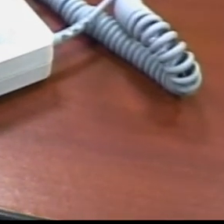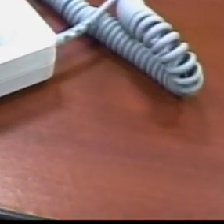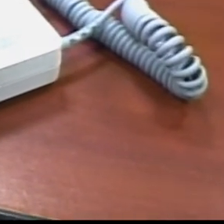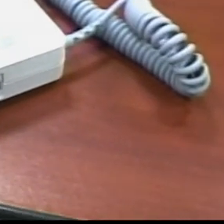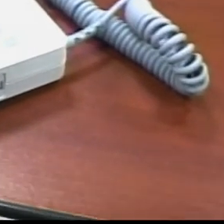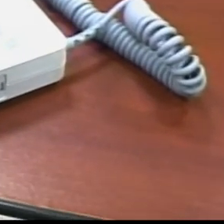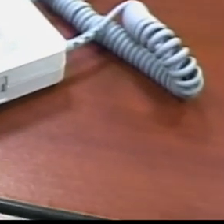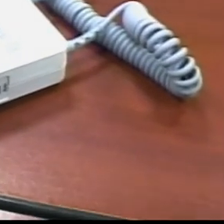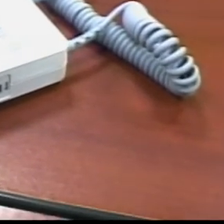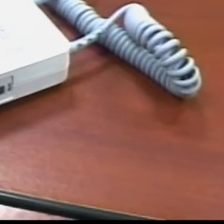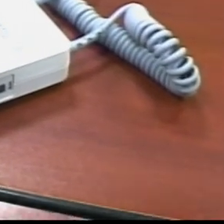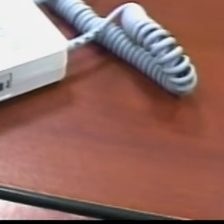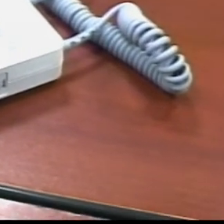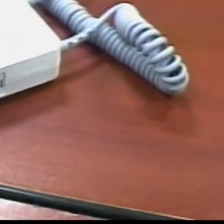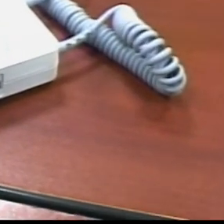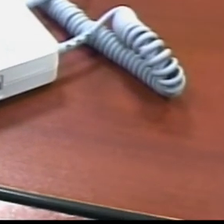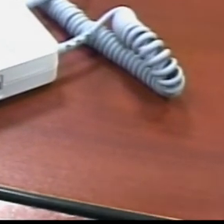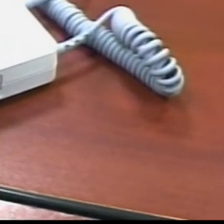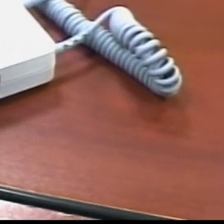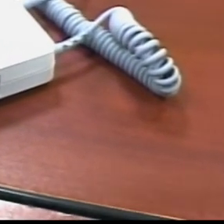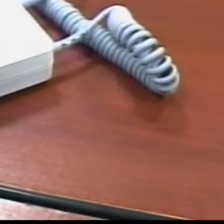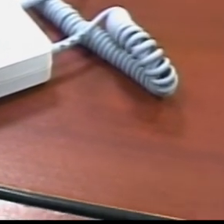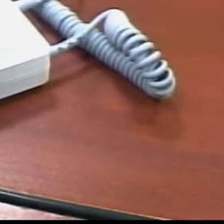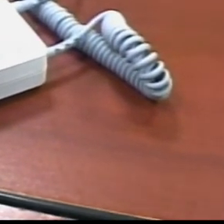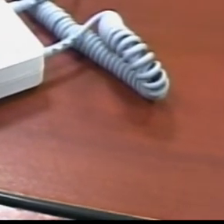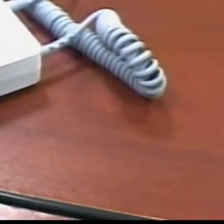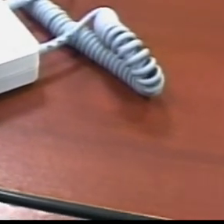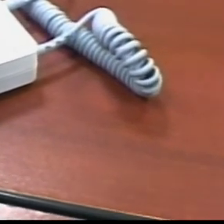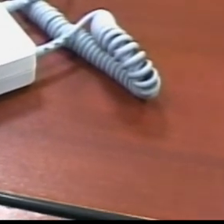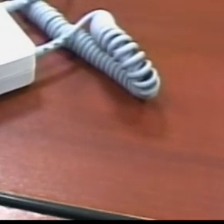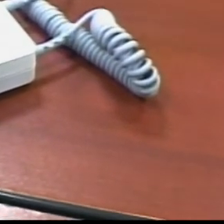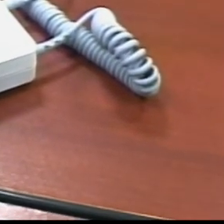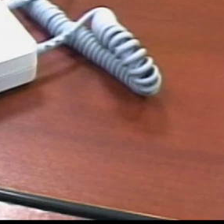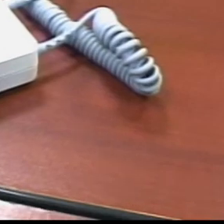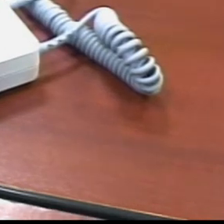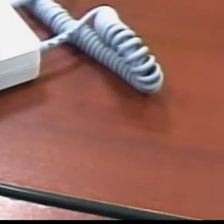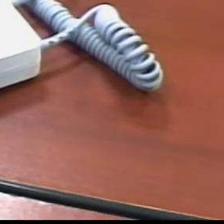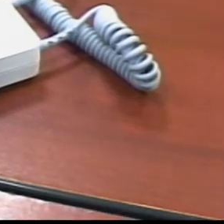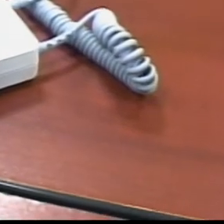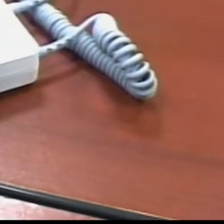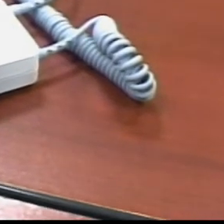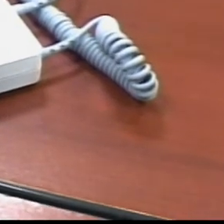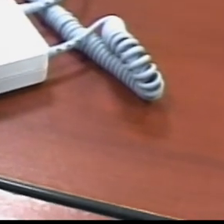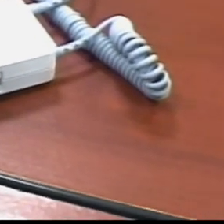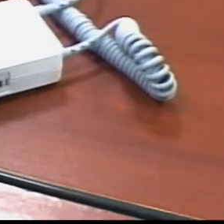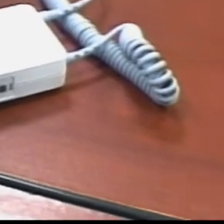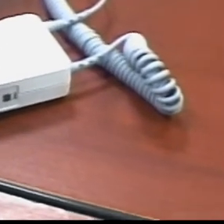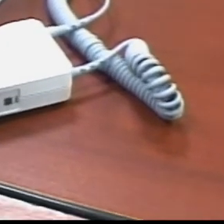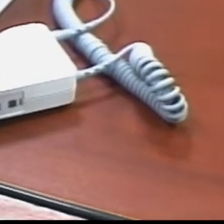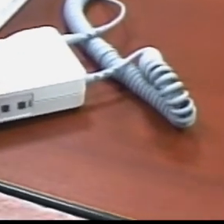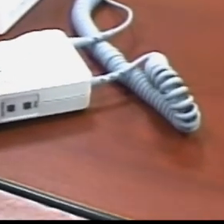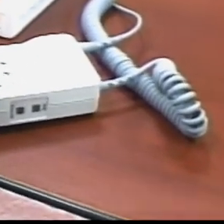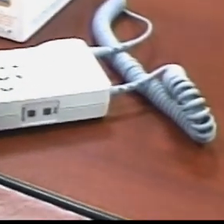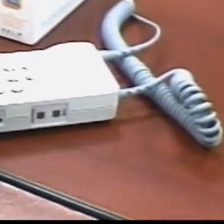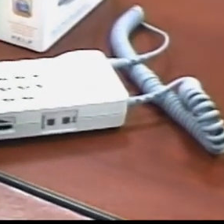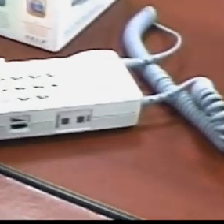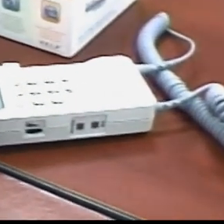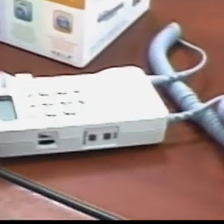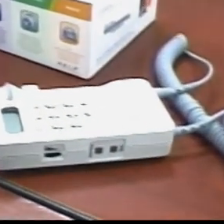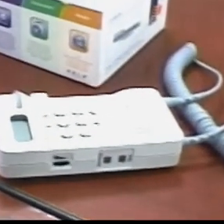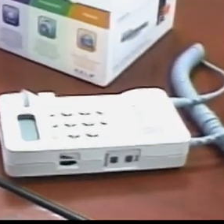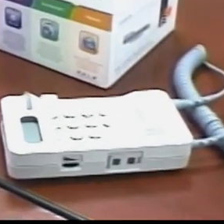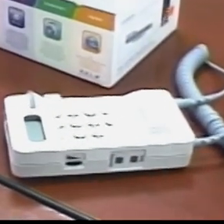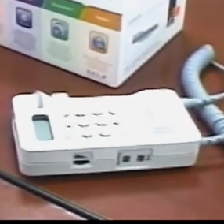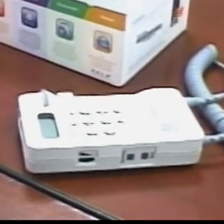District Hospital, the Psychiatric Hospital, and some children's homes. A representative of the QEH assured the singers